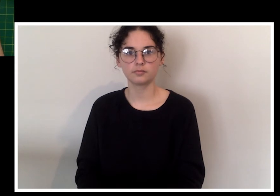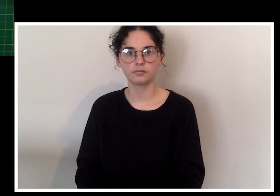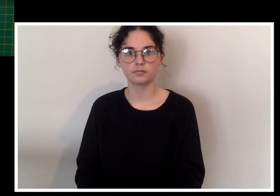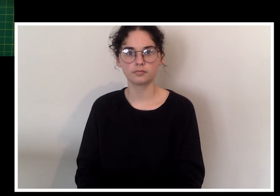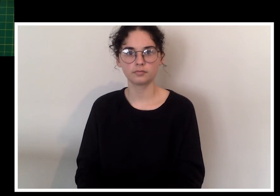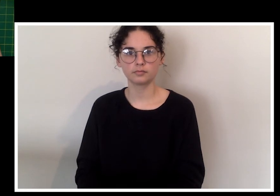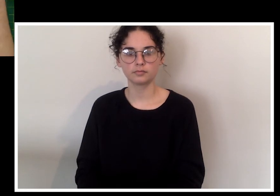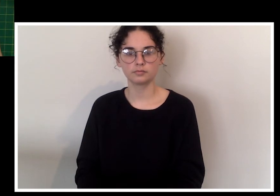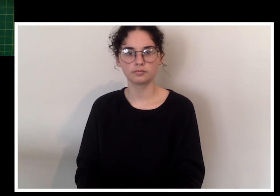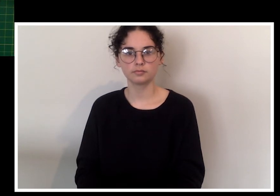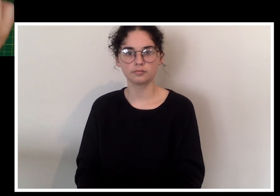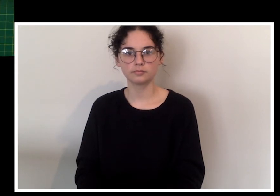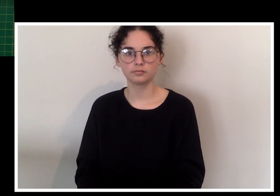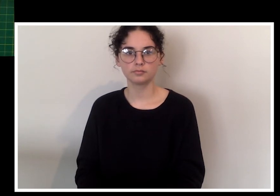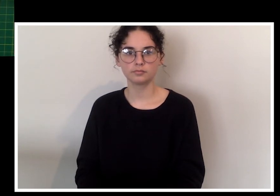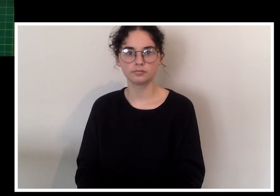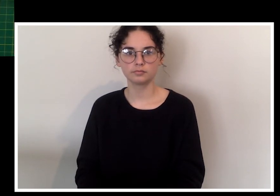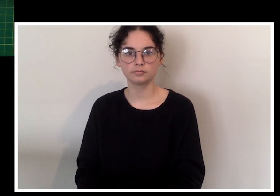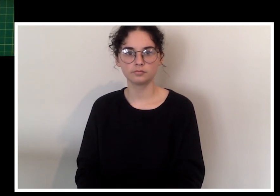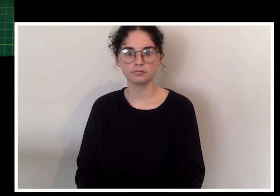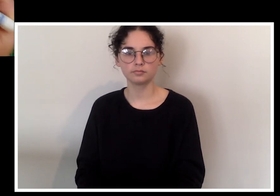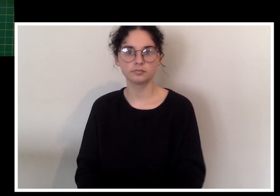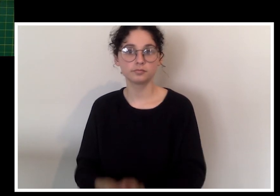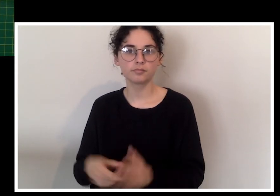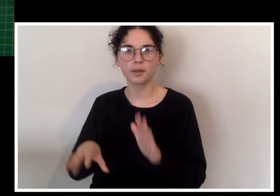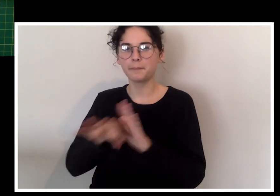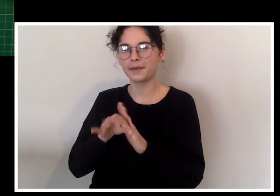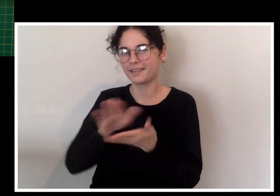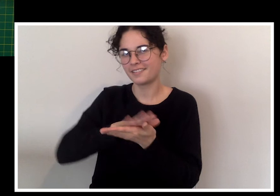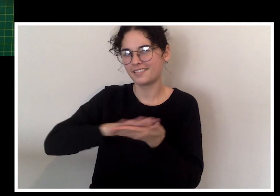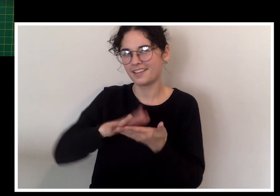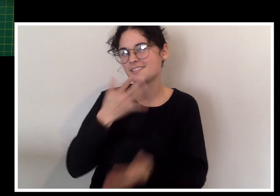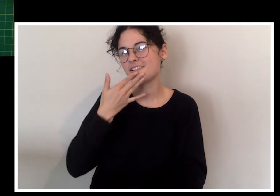All right, go with another cool color for my scissors.